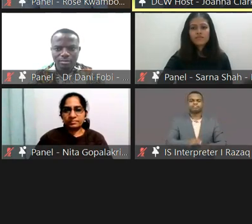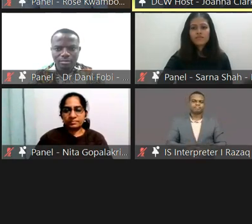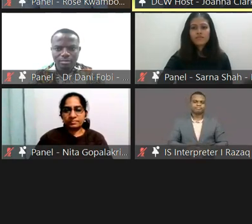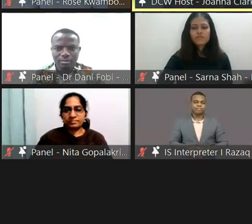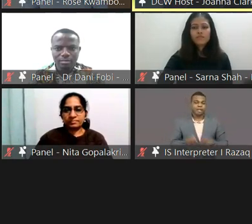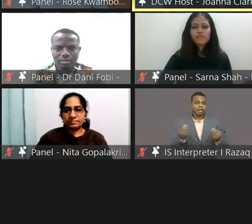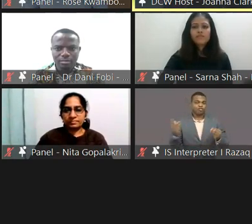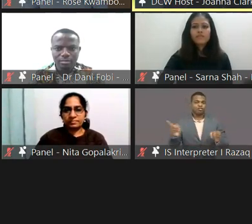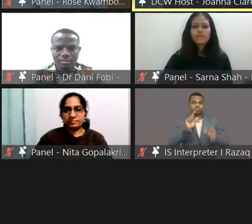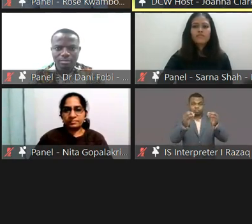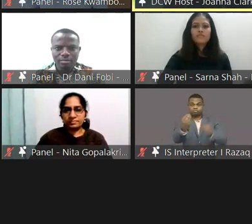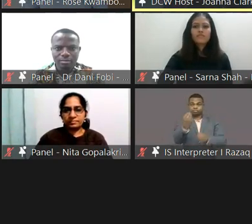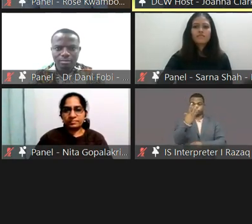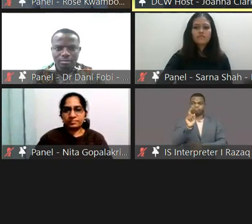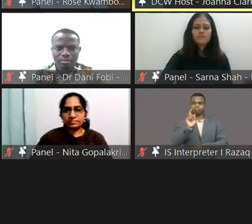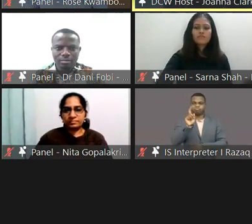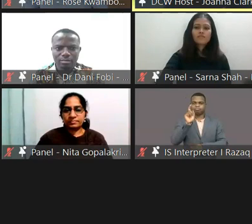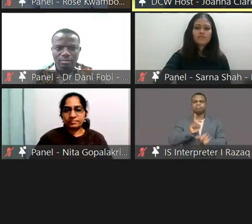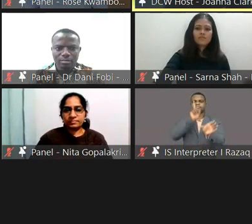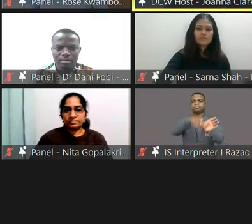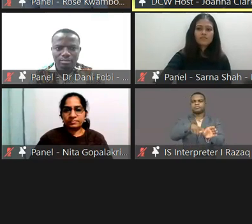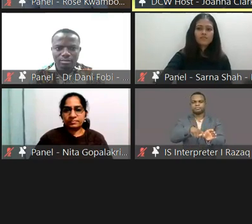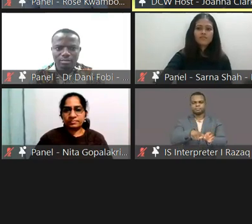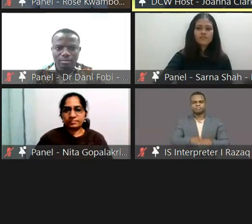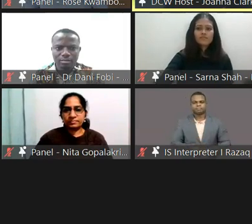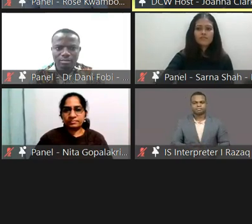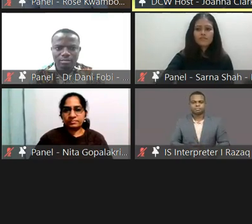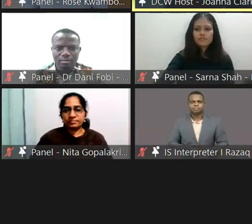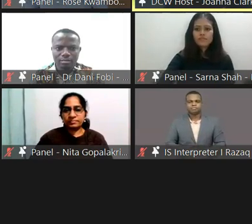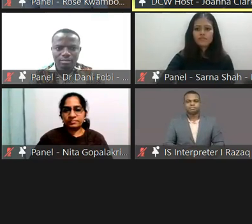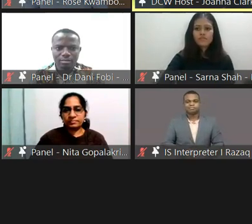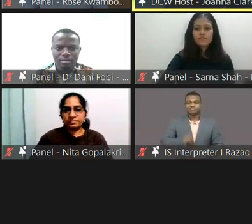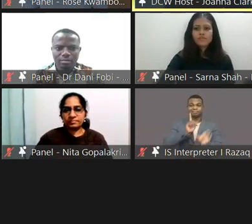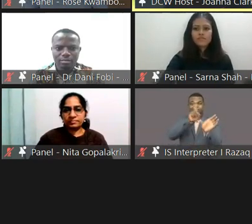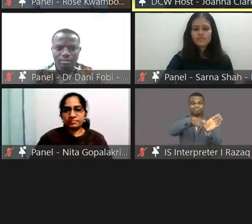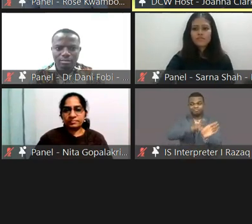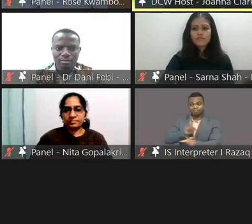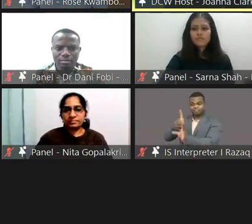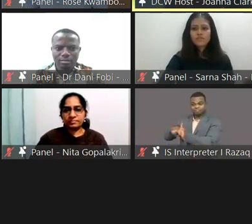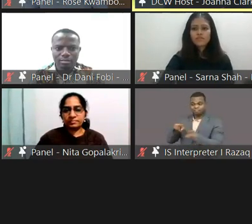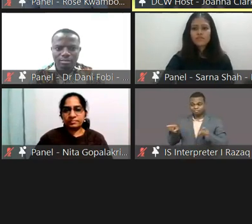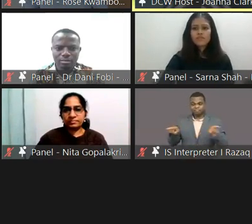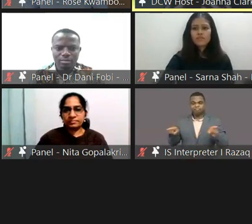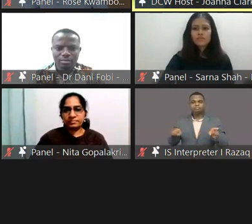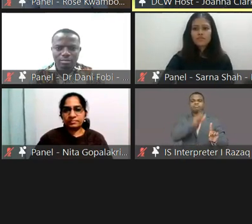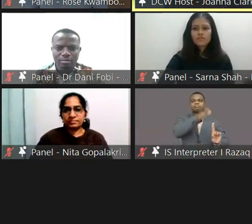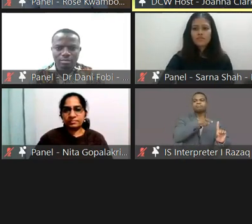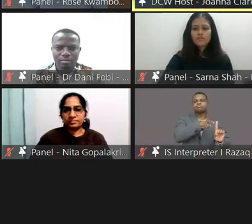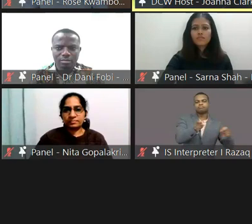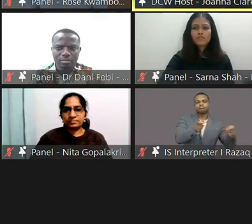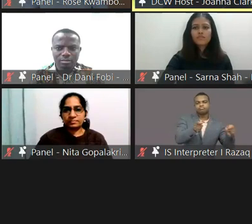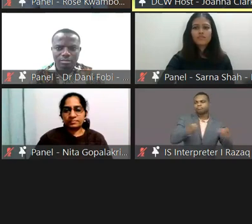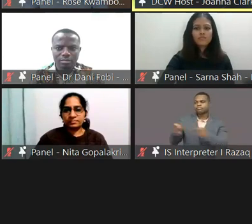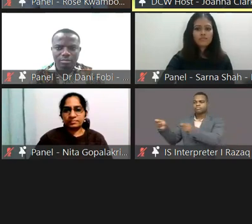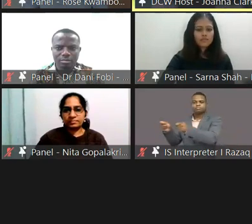will explain how things are going to work. But what I would encourage you all to do is when you go into the